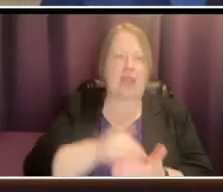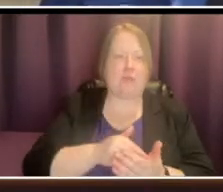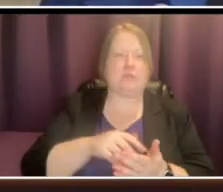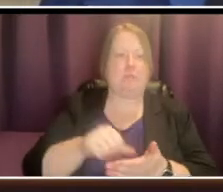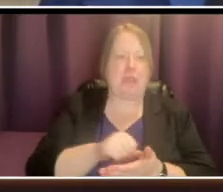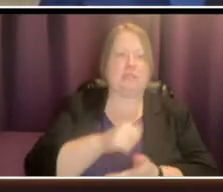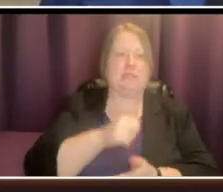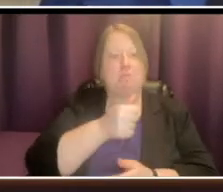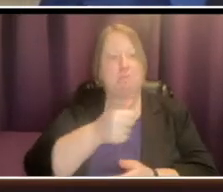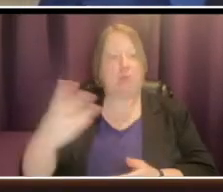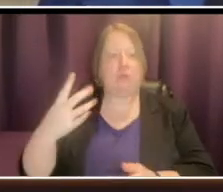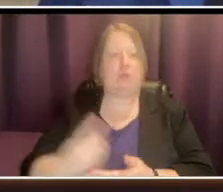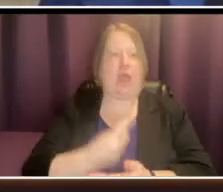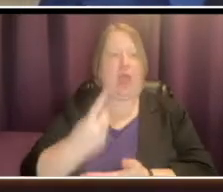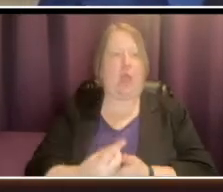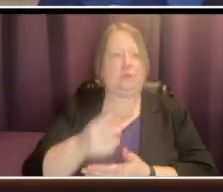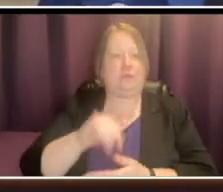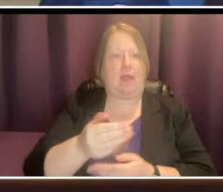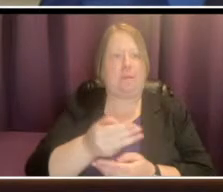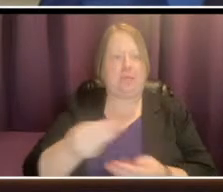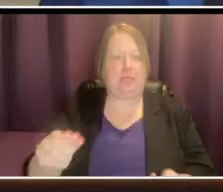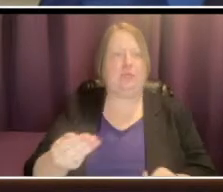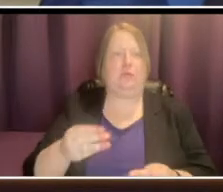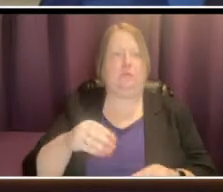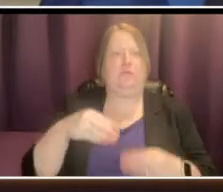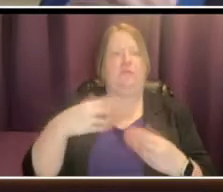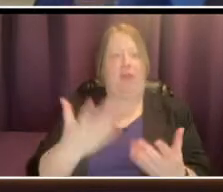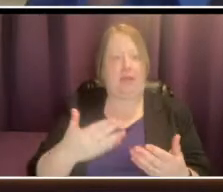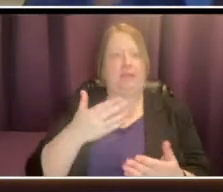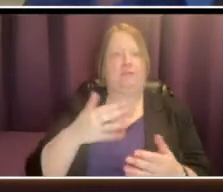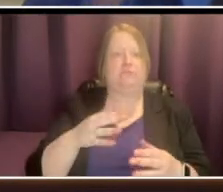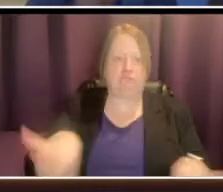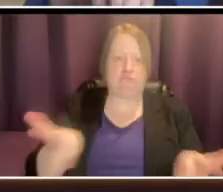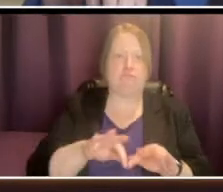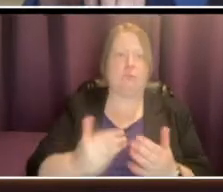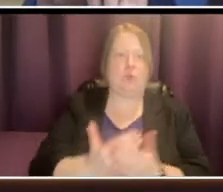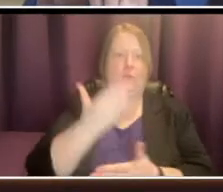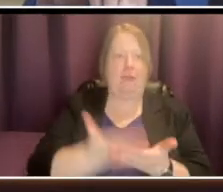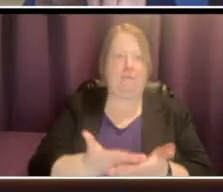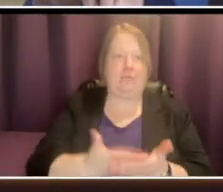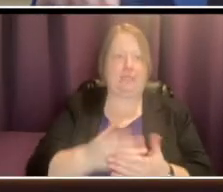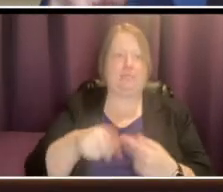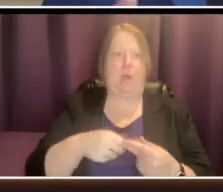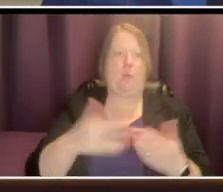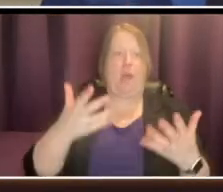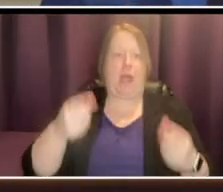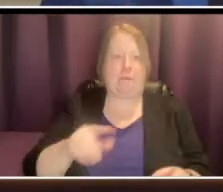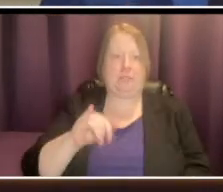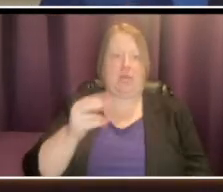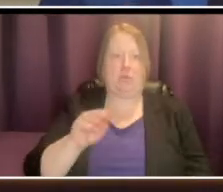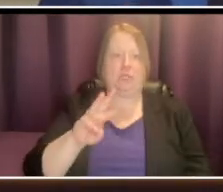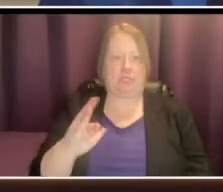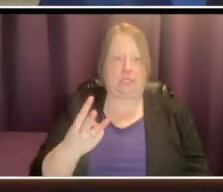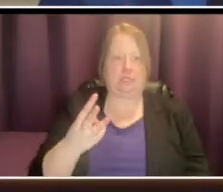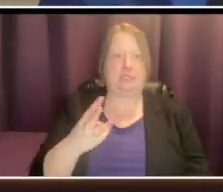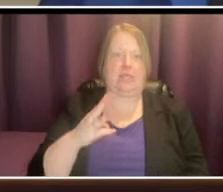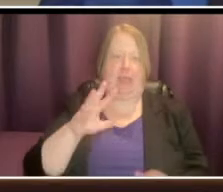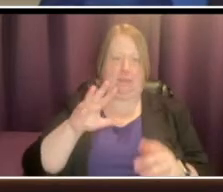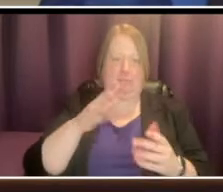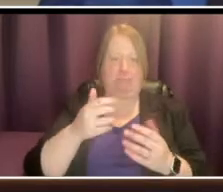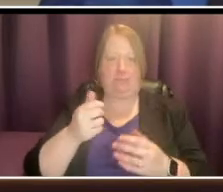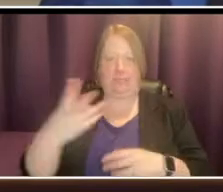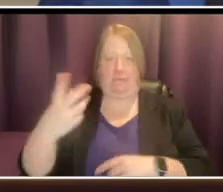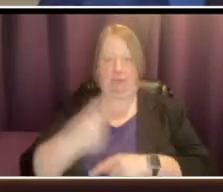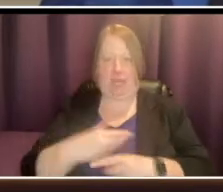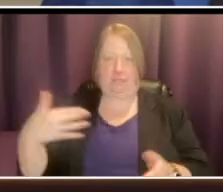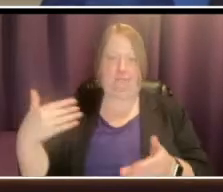January 6th and the days leading up to it. That review continues. What you're about to hear is just a sample of the new